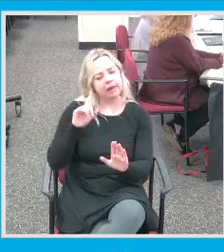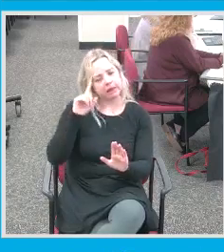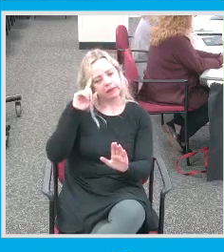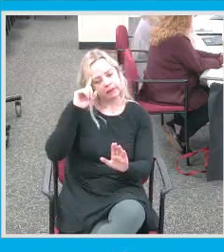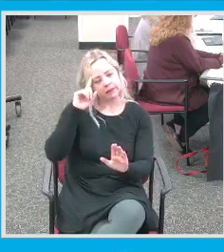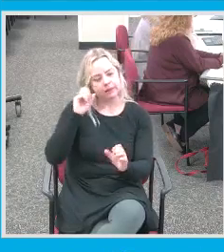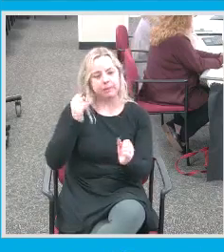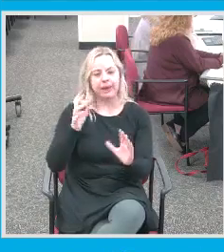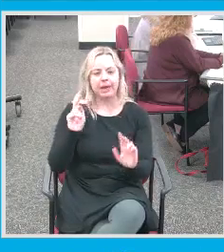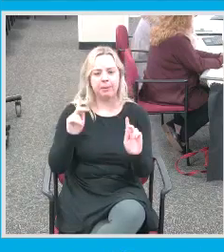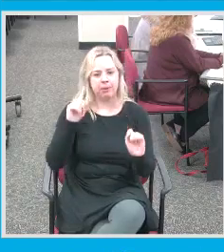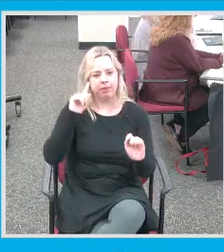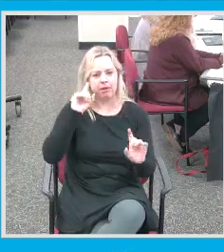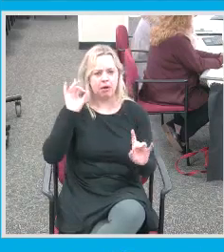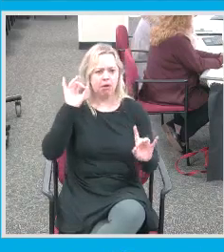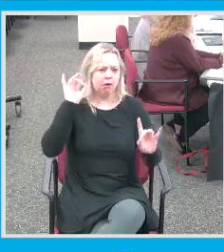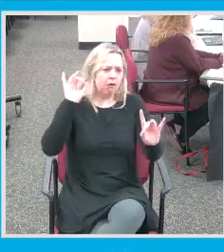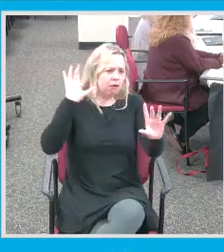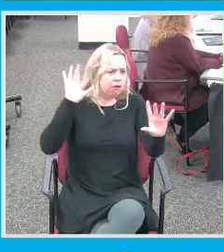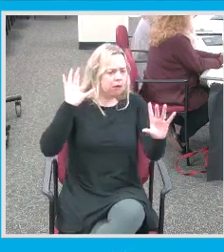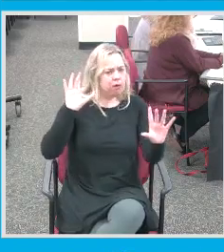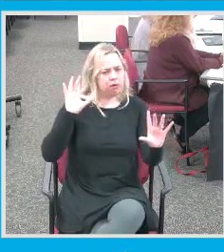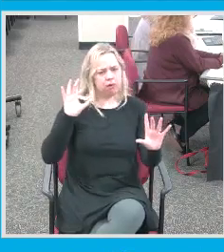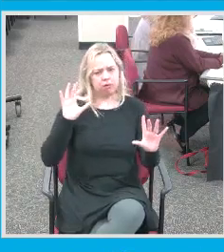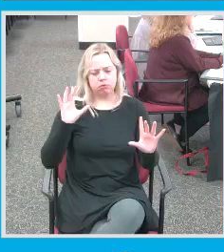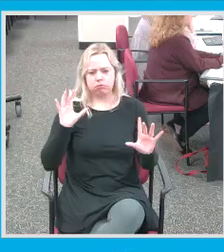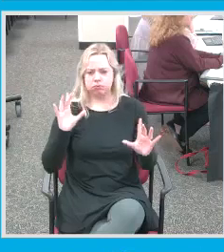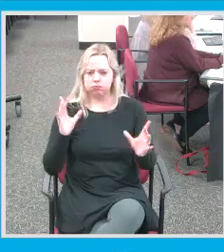some differences in El Paso County which